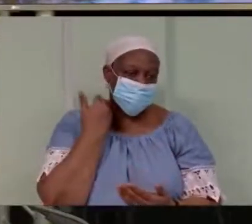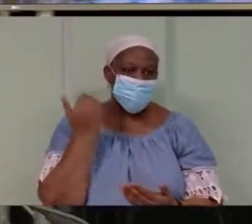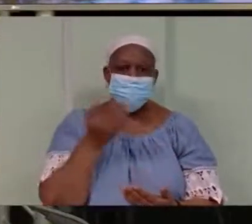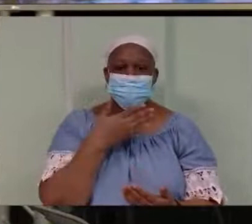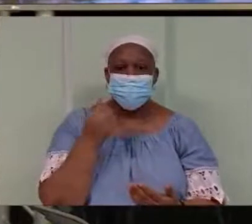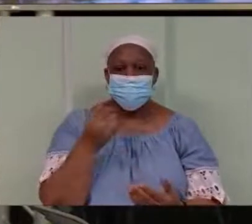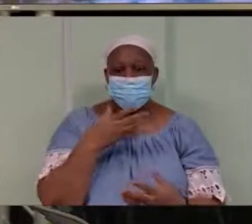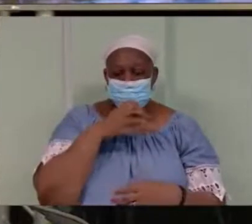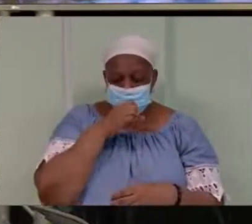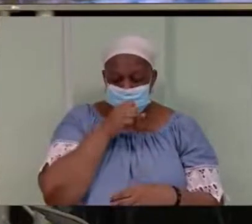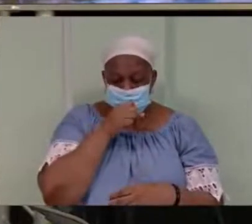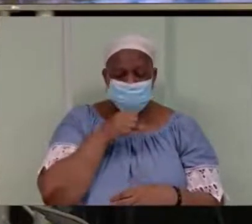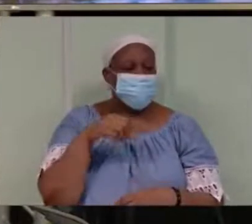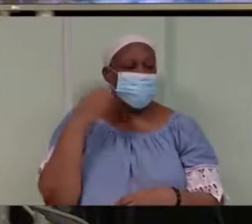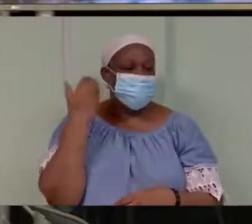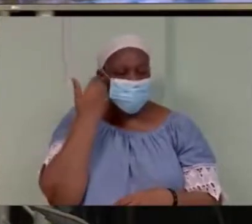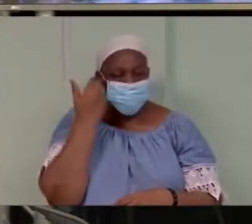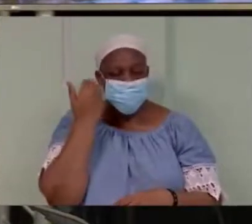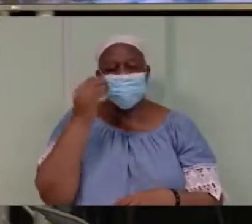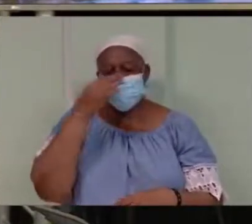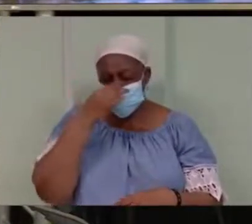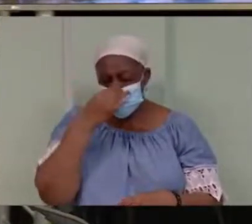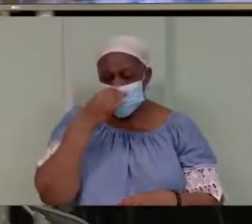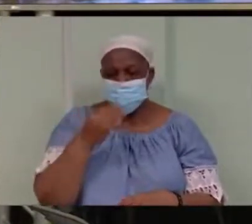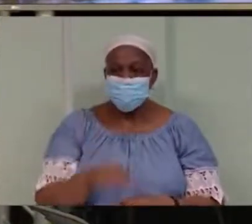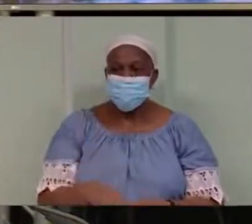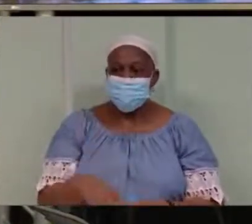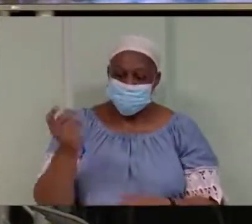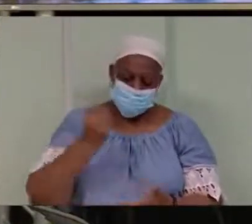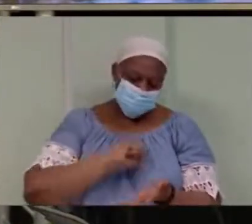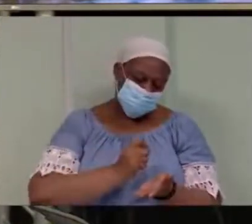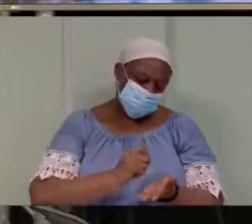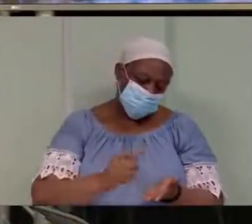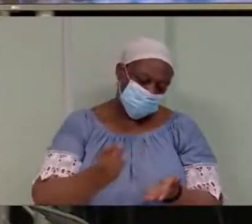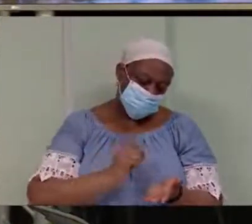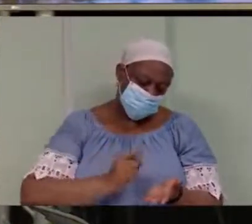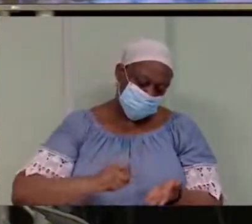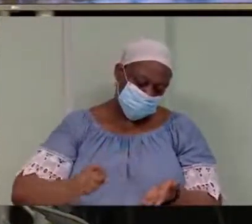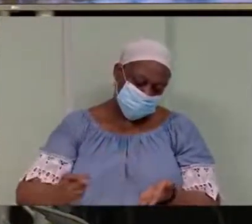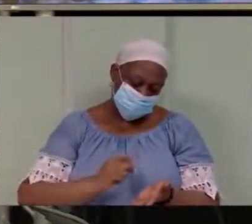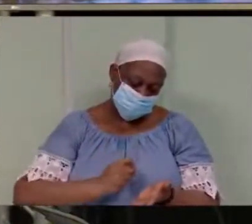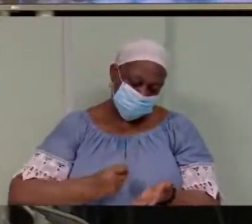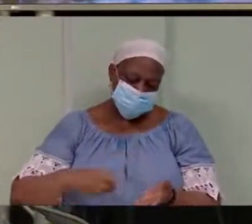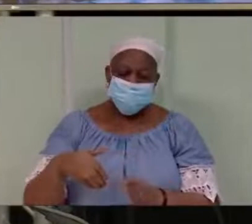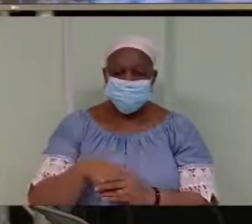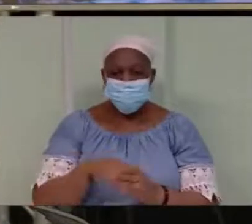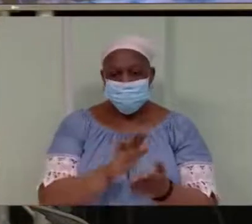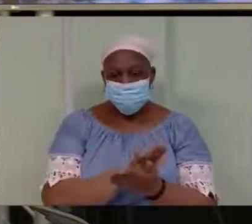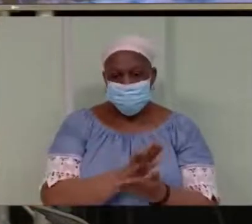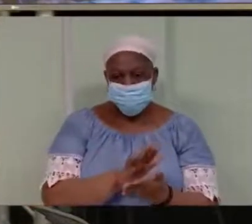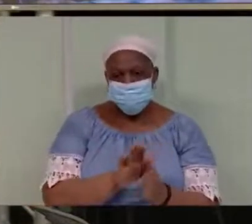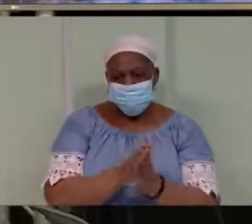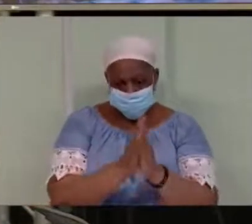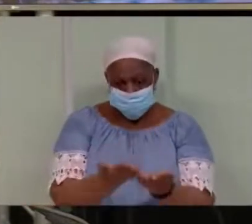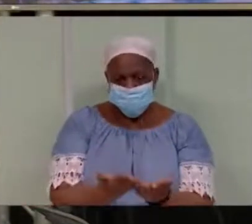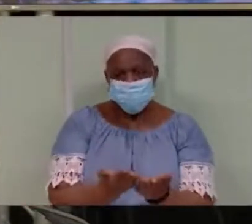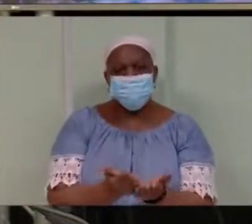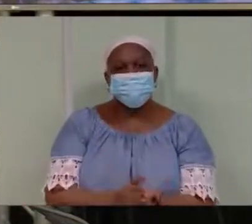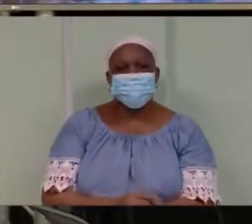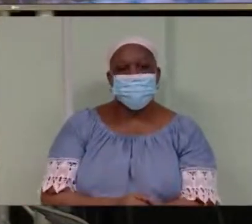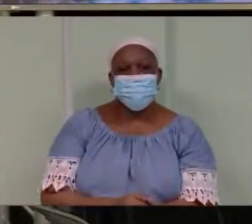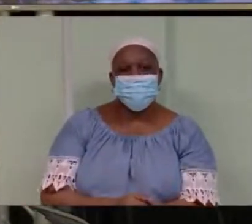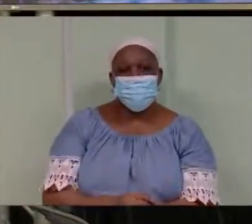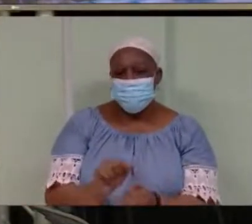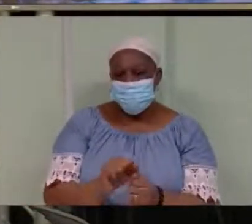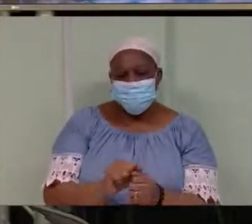respiratory symptoms will be recorded in a log book daily this book is important and will be